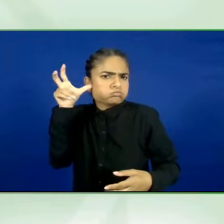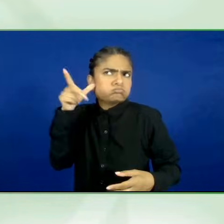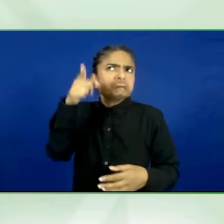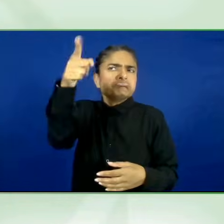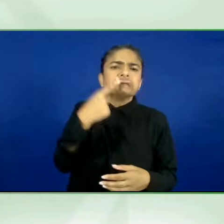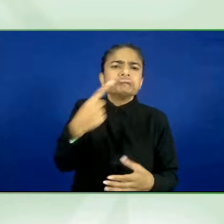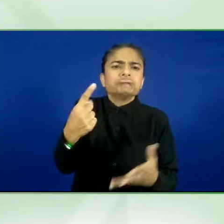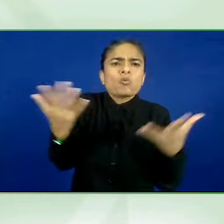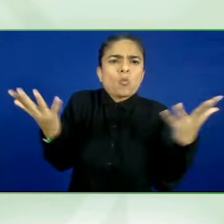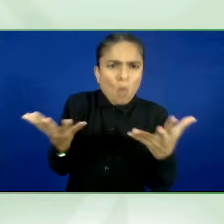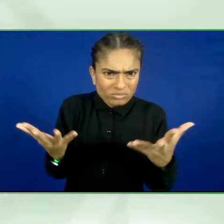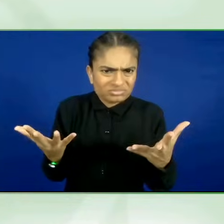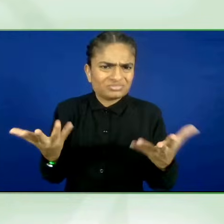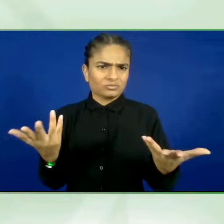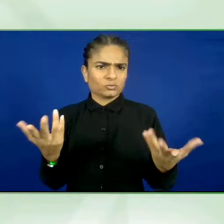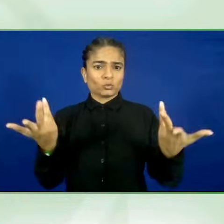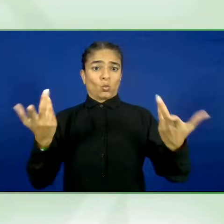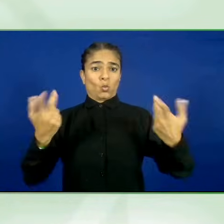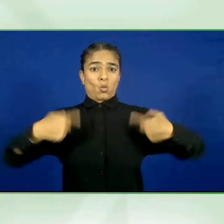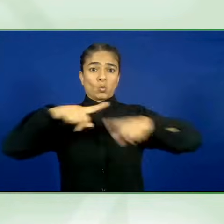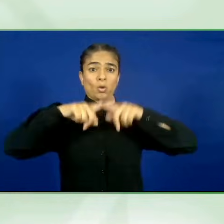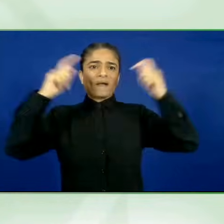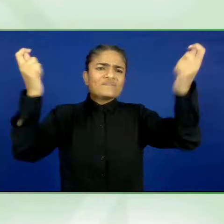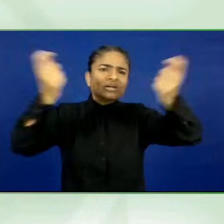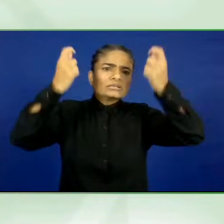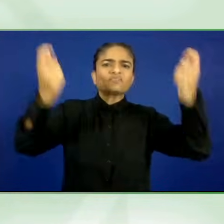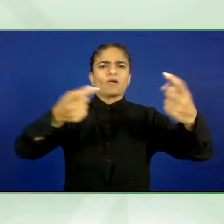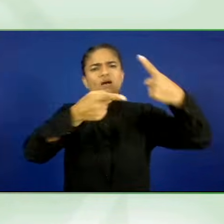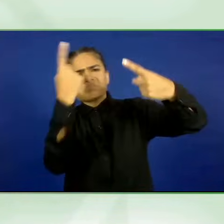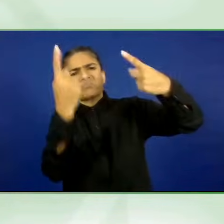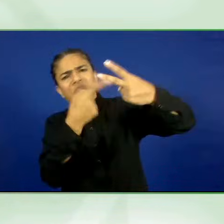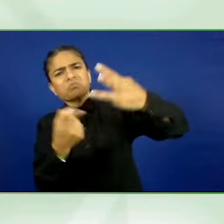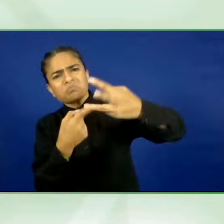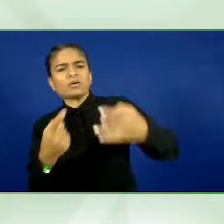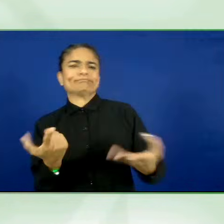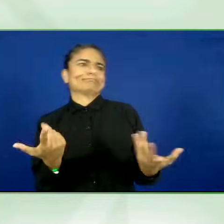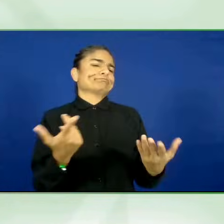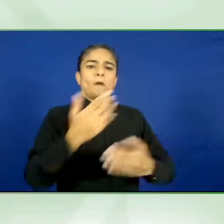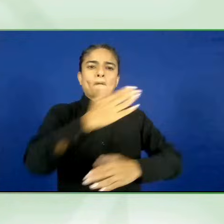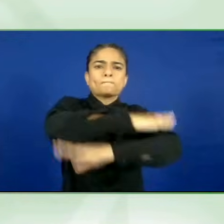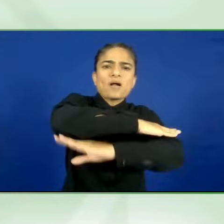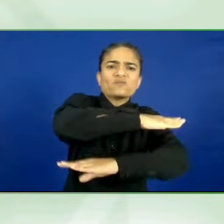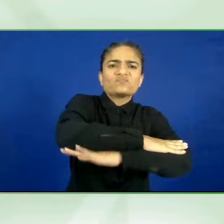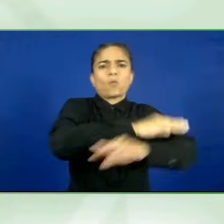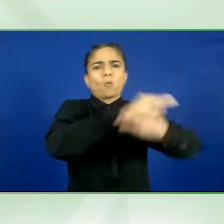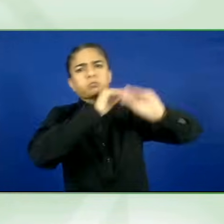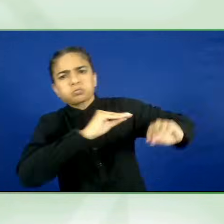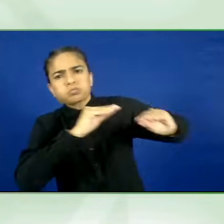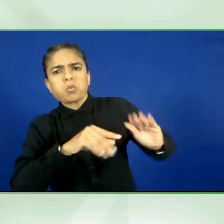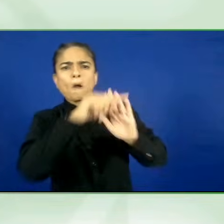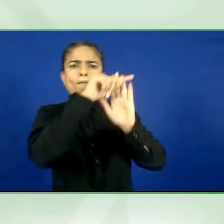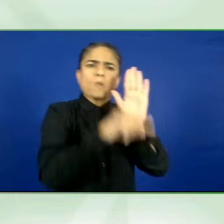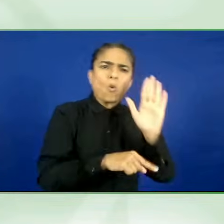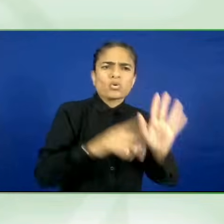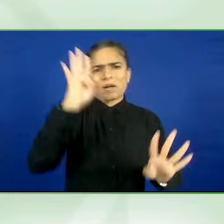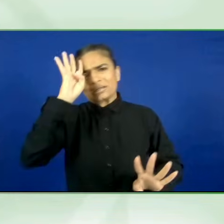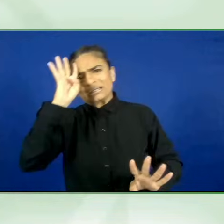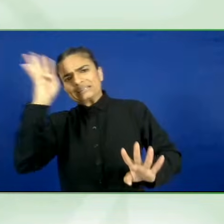our different educational, professional programs and industry initiatives. And it's very, very